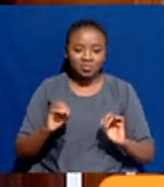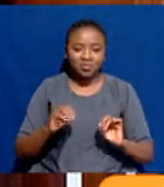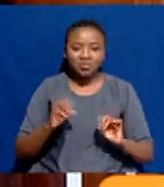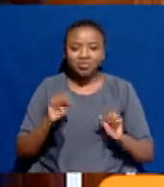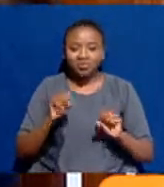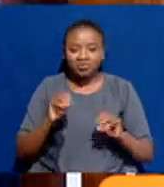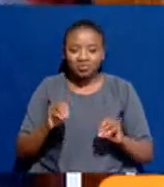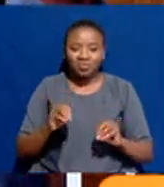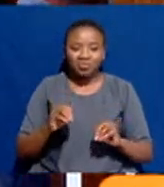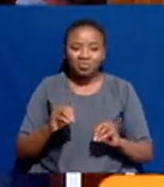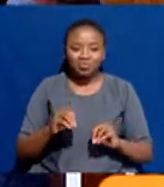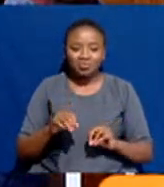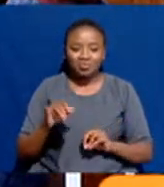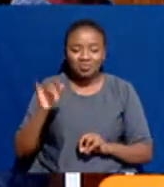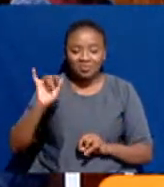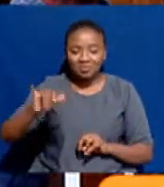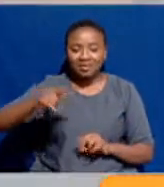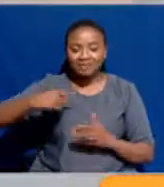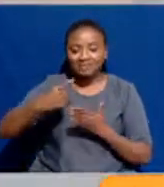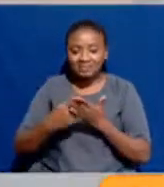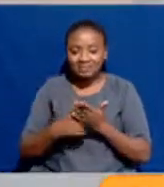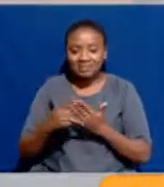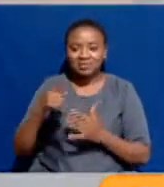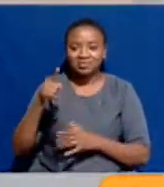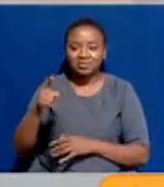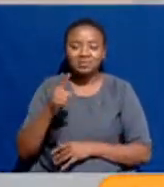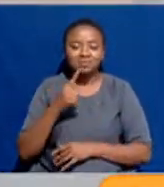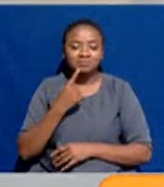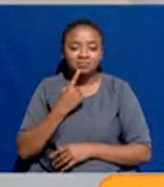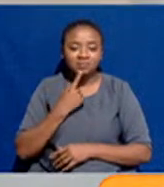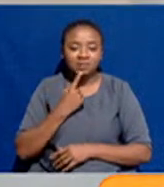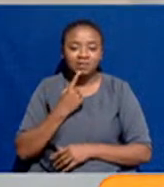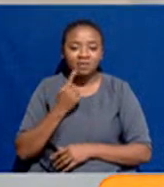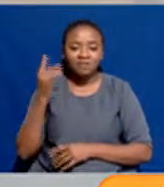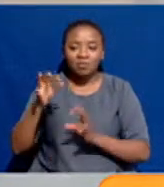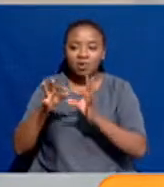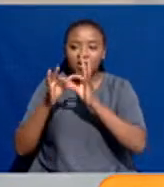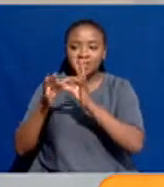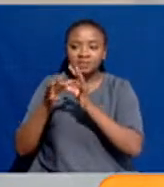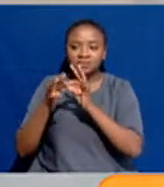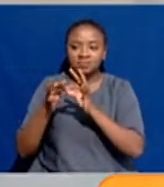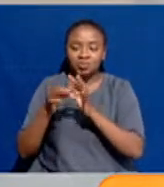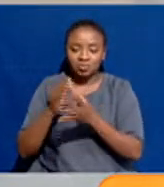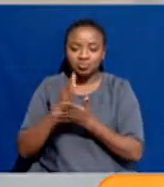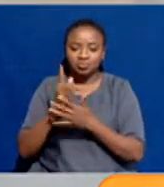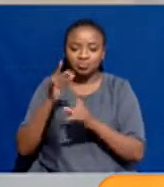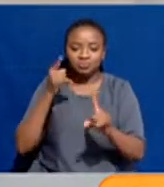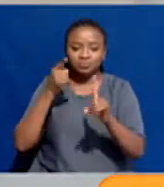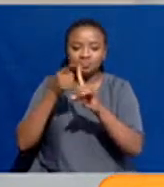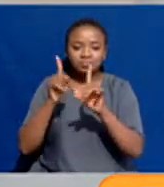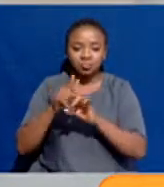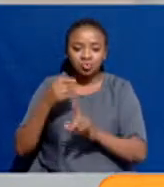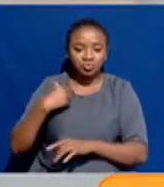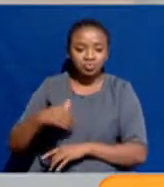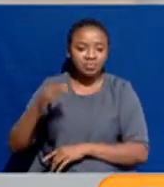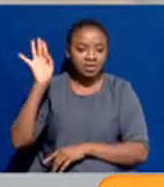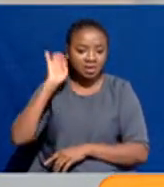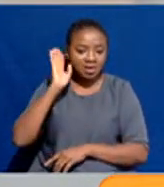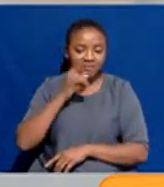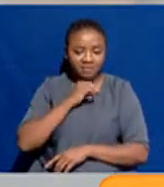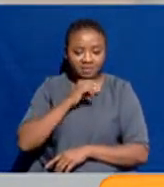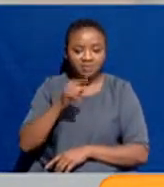the cause he's talking about is the cause of Azimio, definitely. Mm. I've heard this all the time,